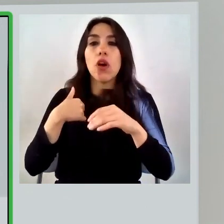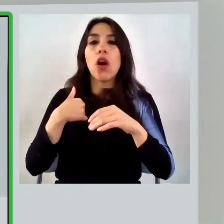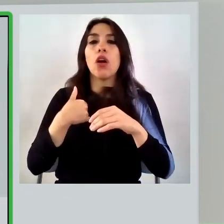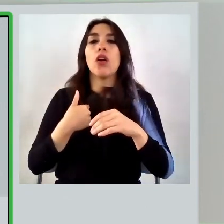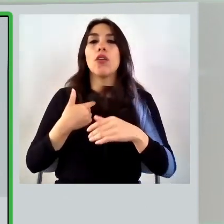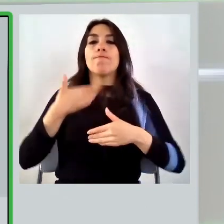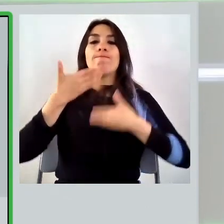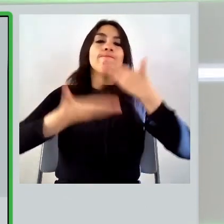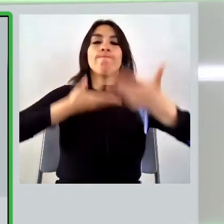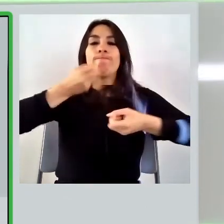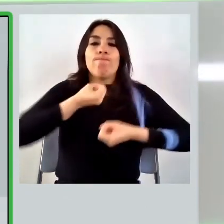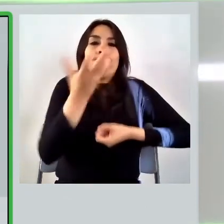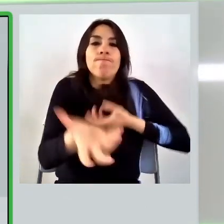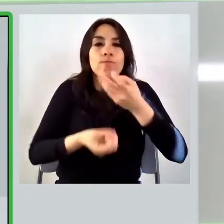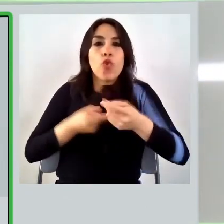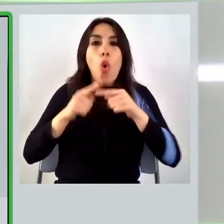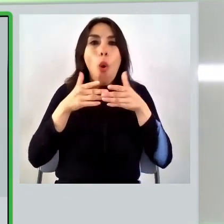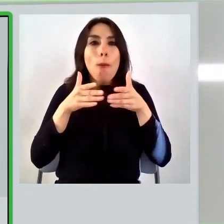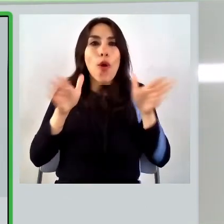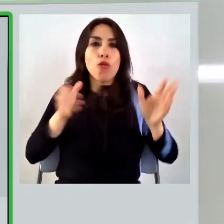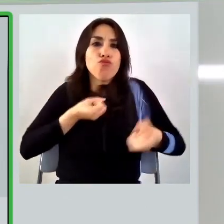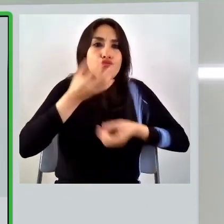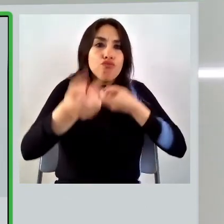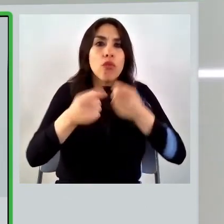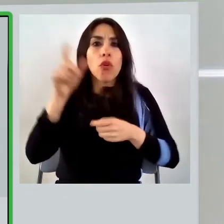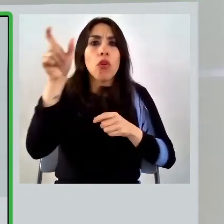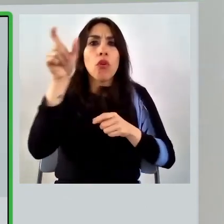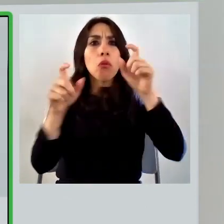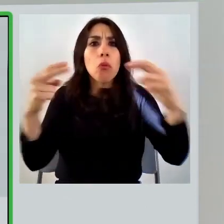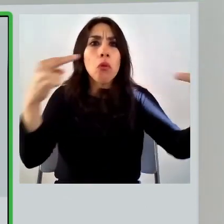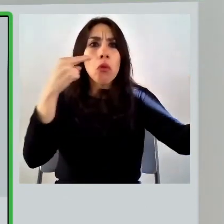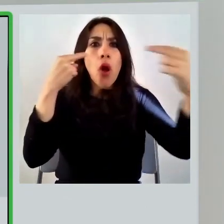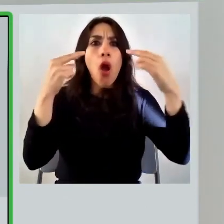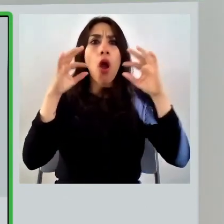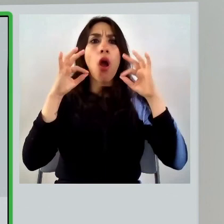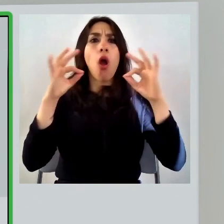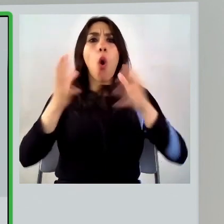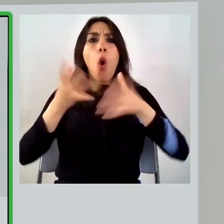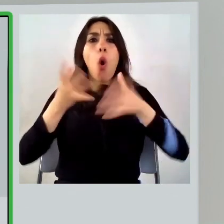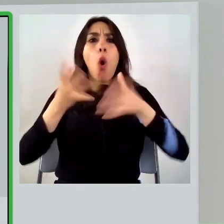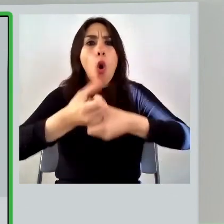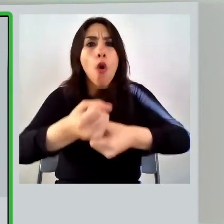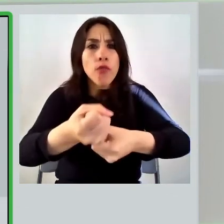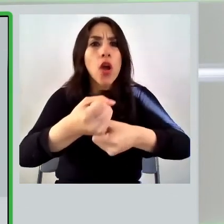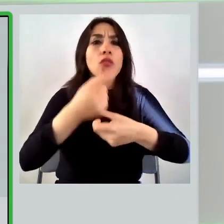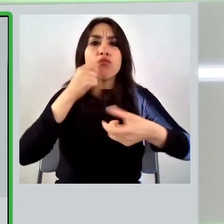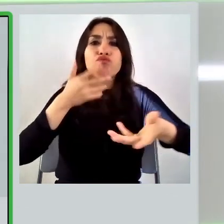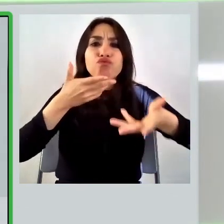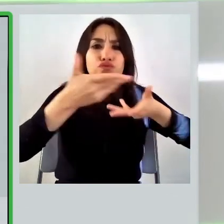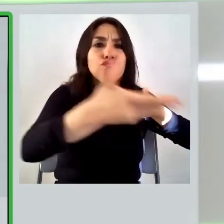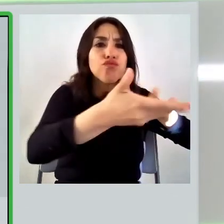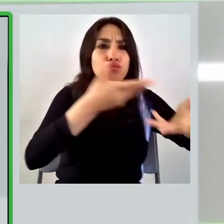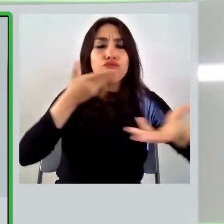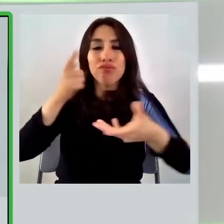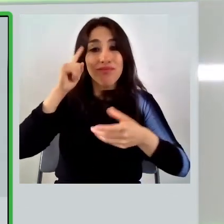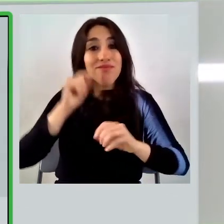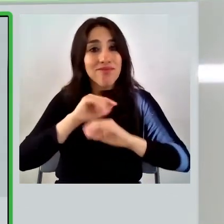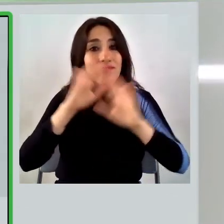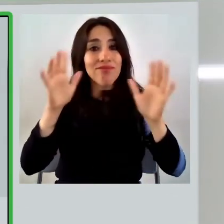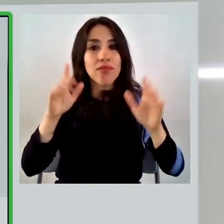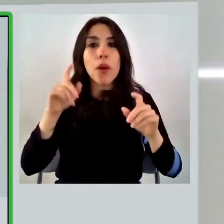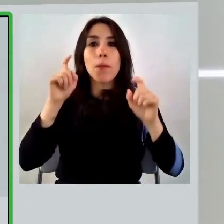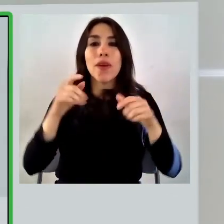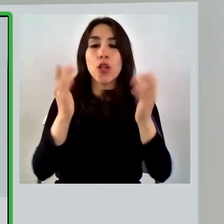fact, the study illustrates that having role models who are open about their disabilities, these employees